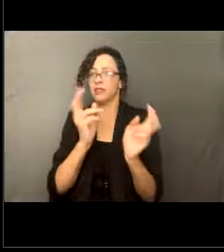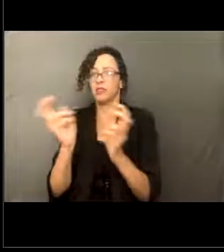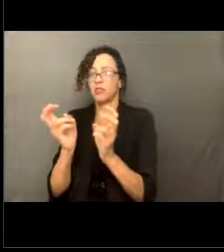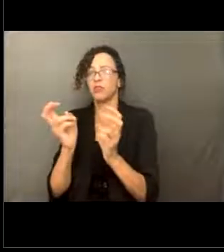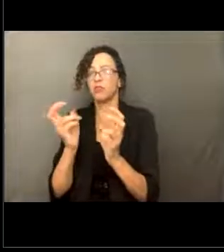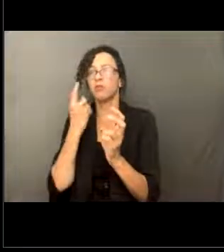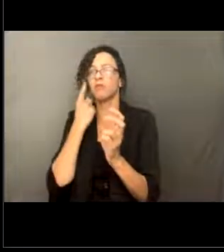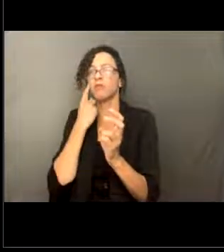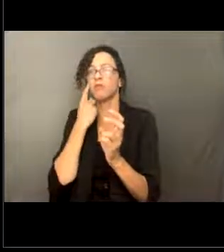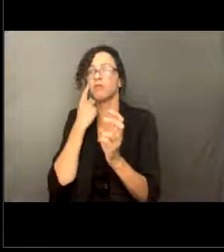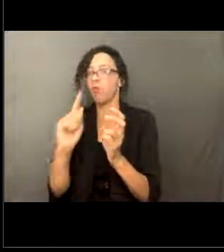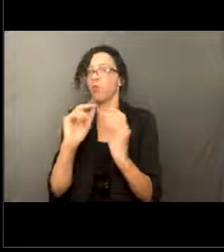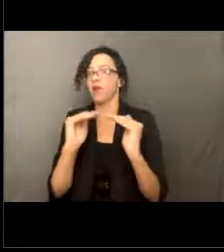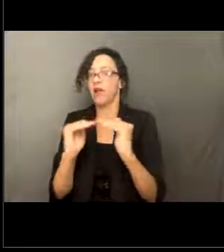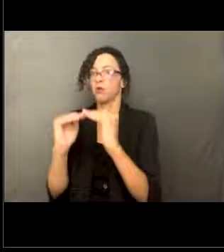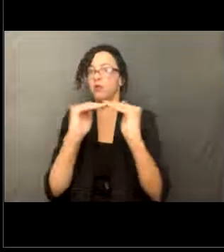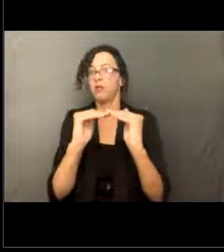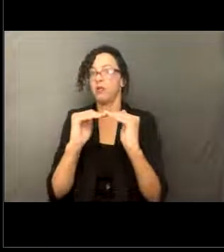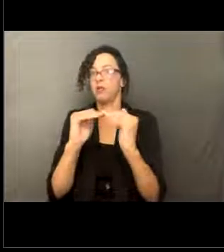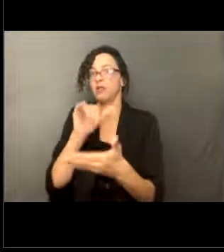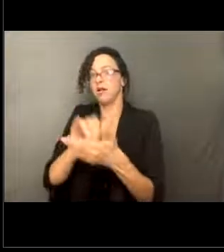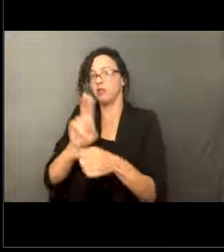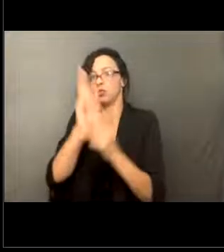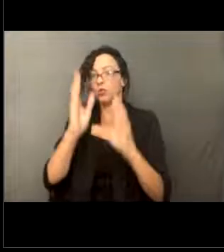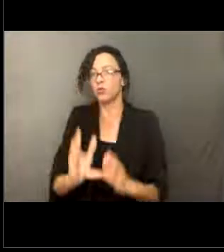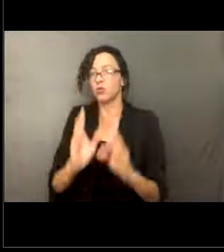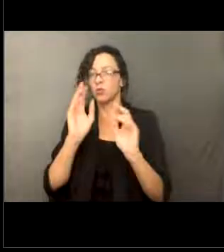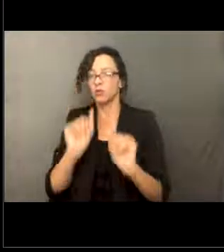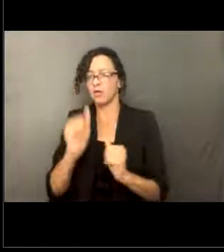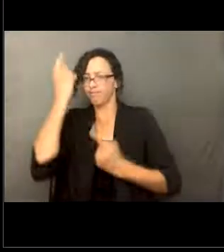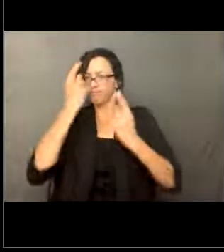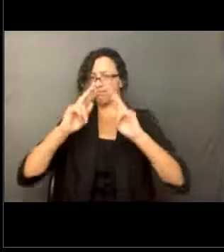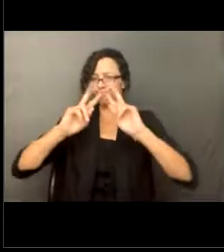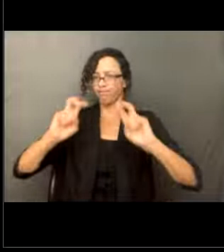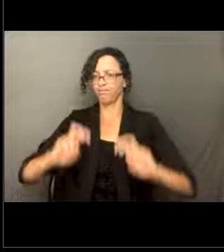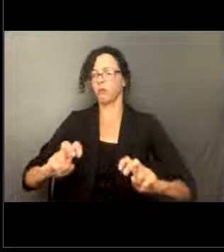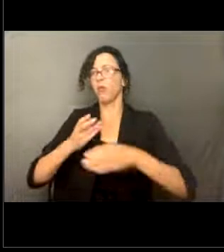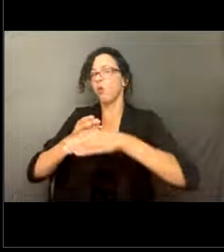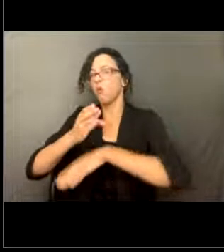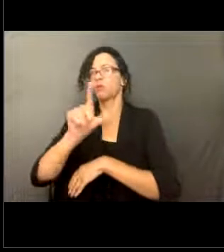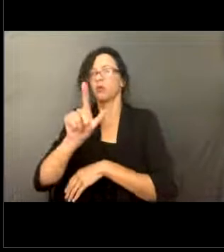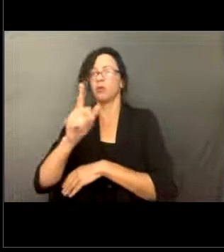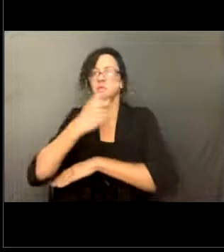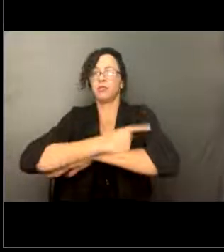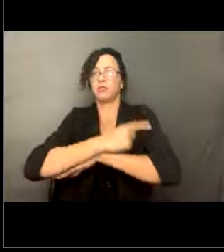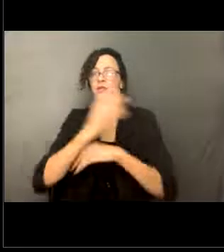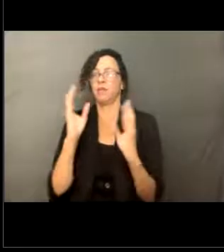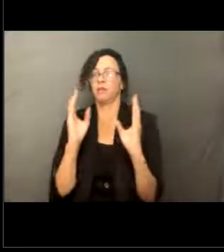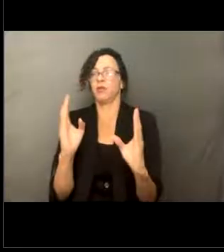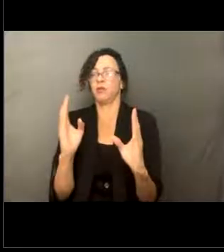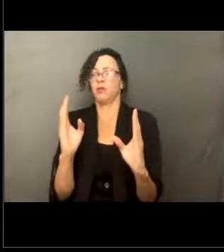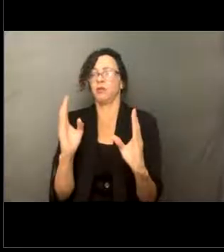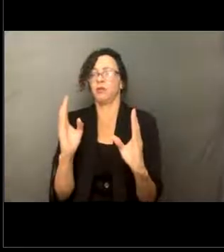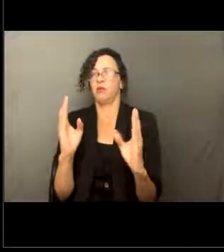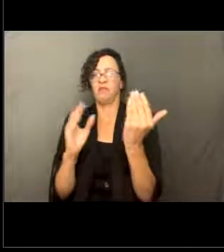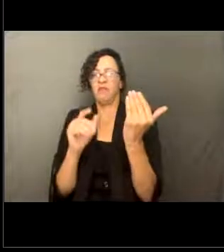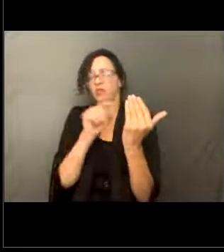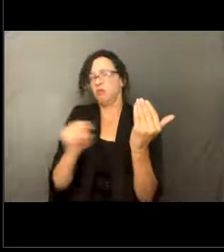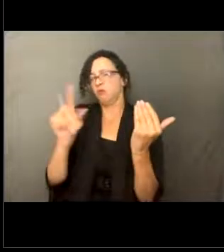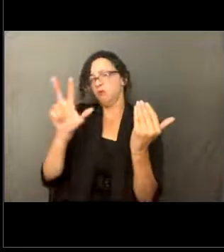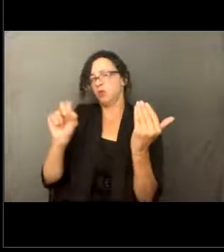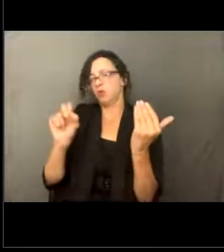analyze every day over the course of a 21-day period in 15 to 30-minute intervals. It